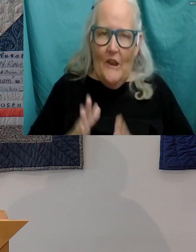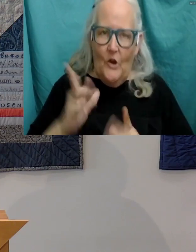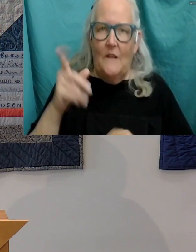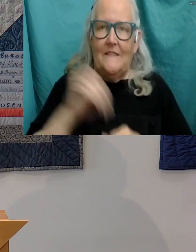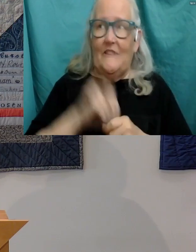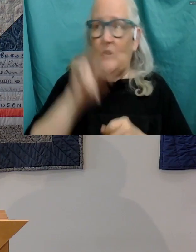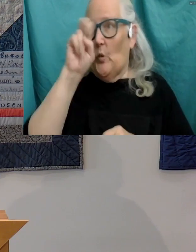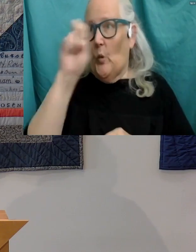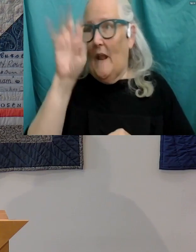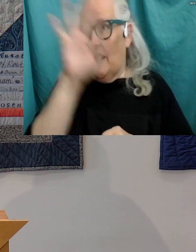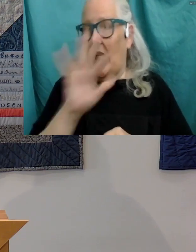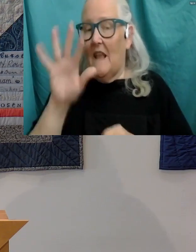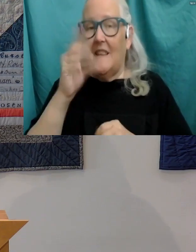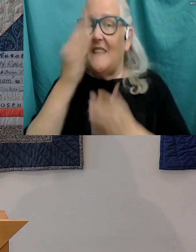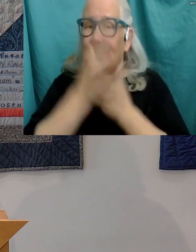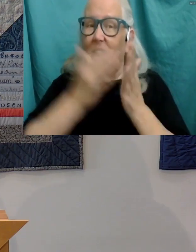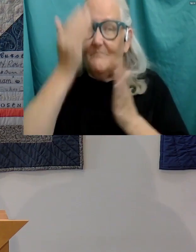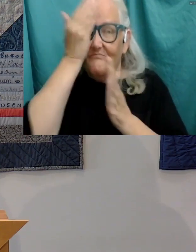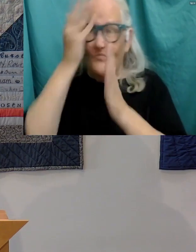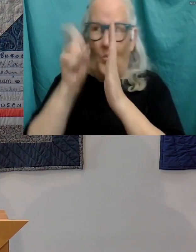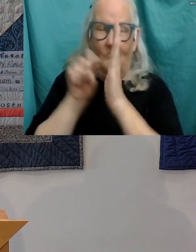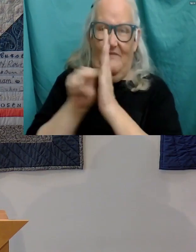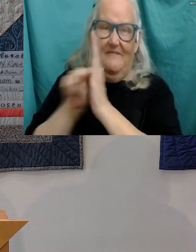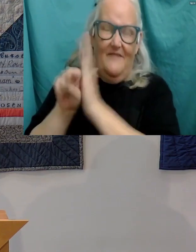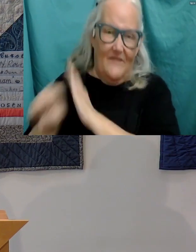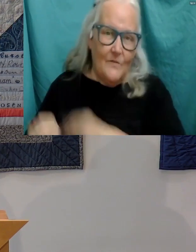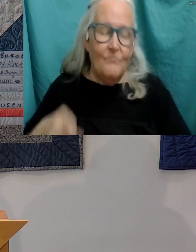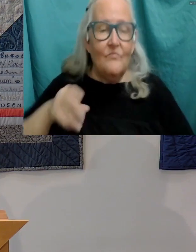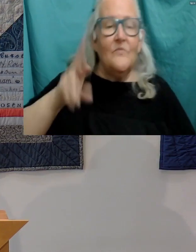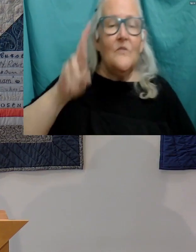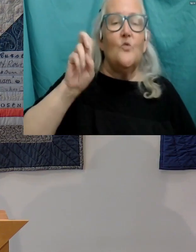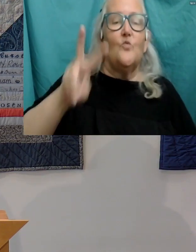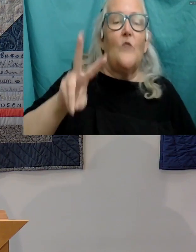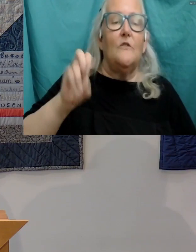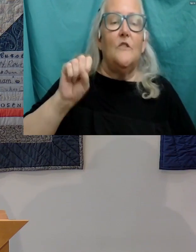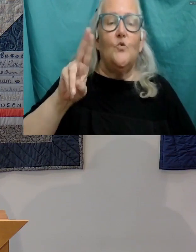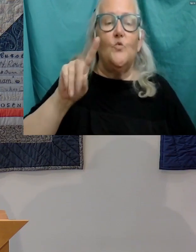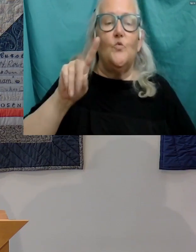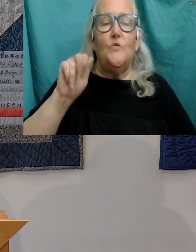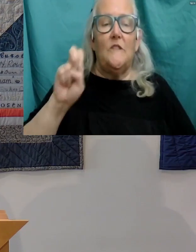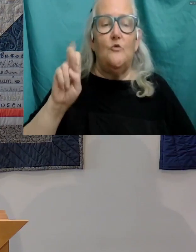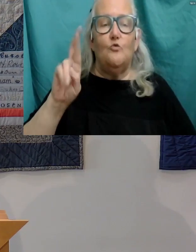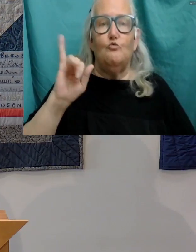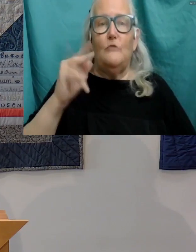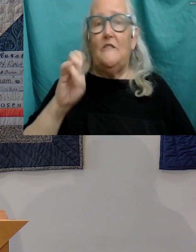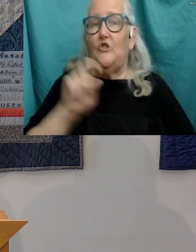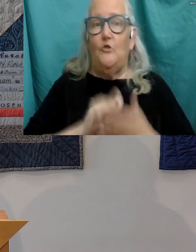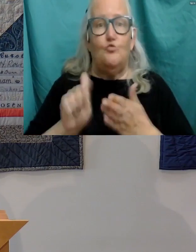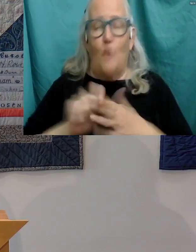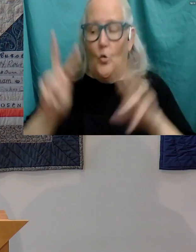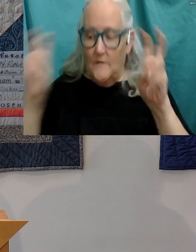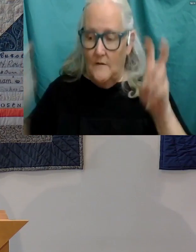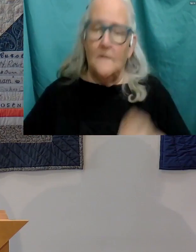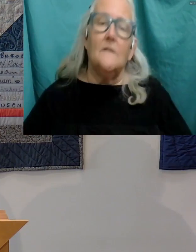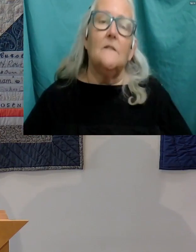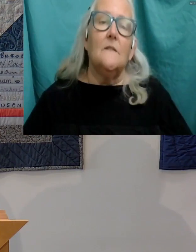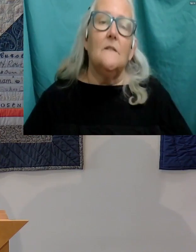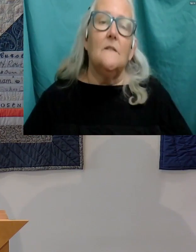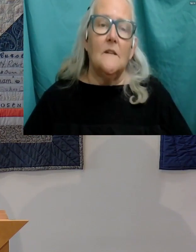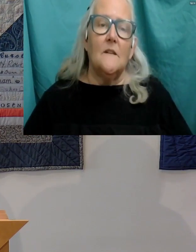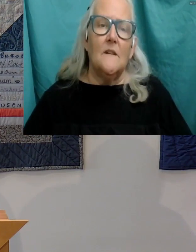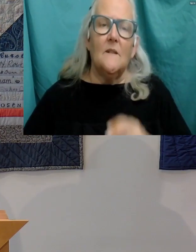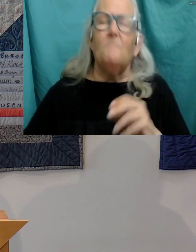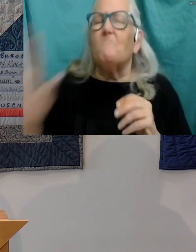Unitarian historian Reverend Dr. Susan Ritchie writes these words: "The pirates had their own ideas about covenant,